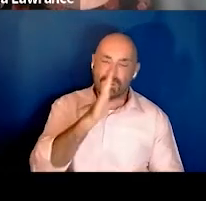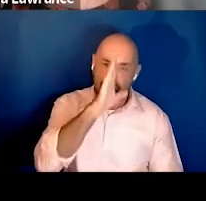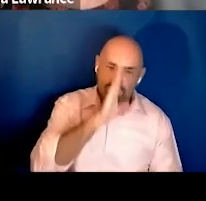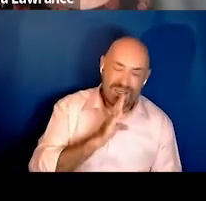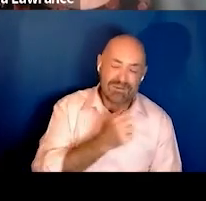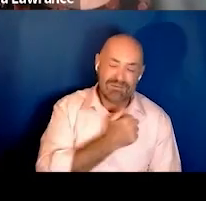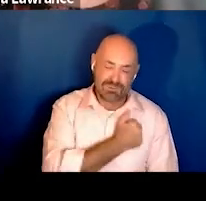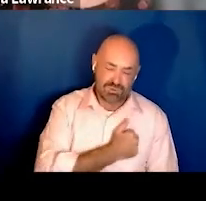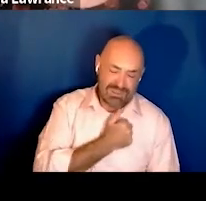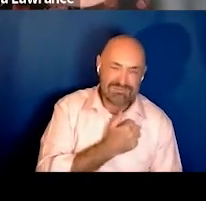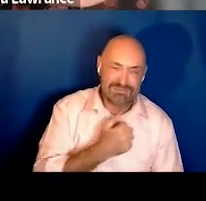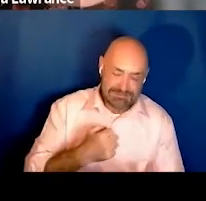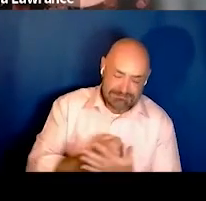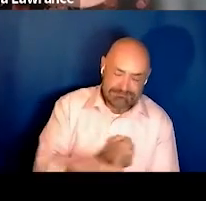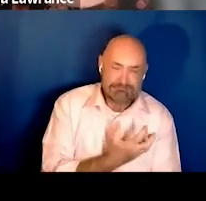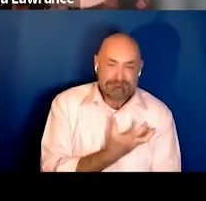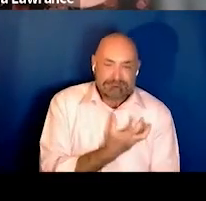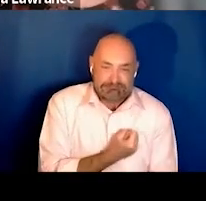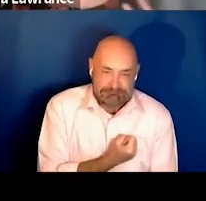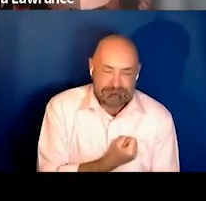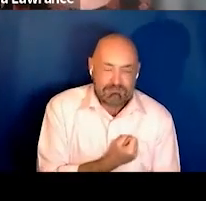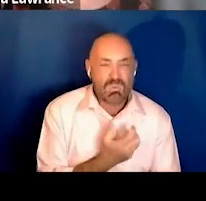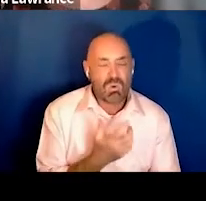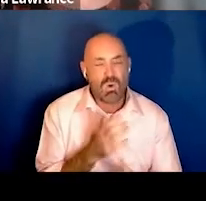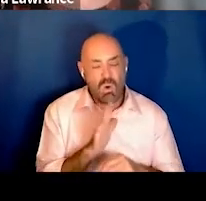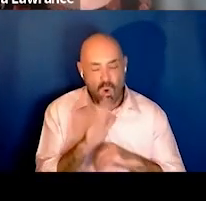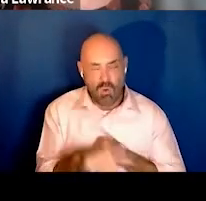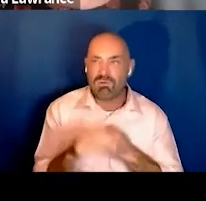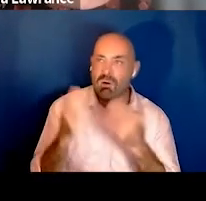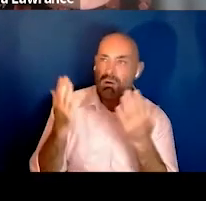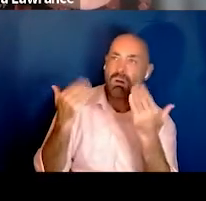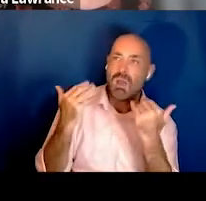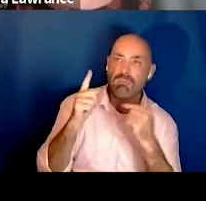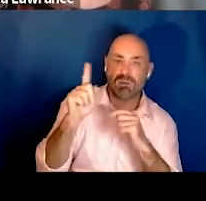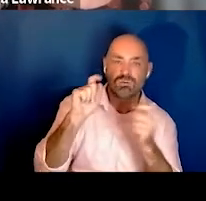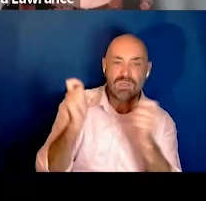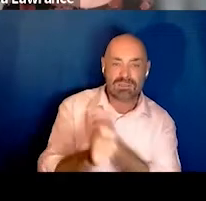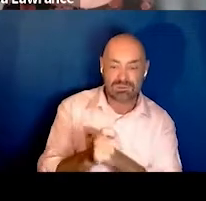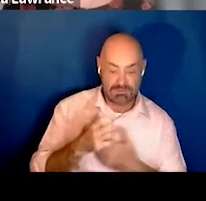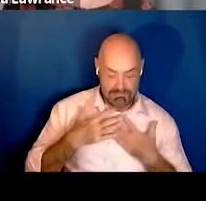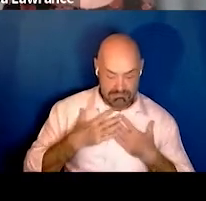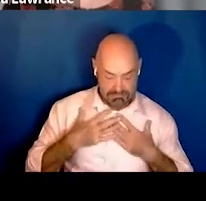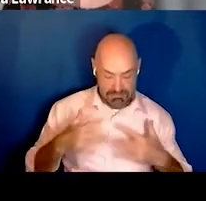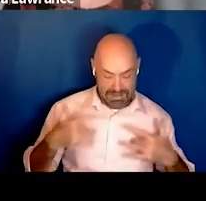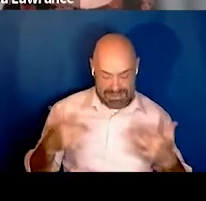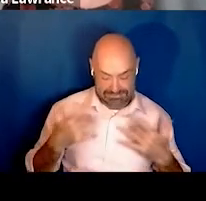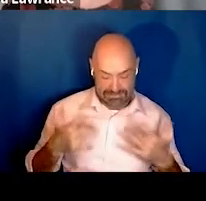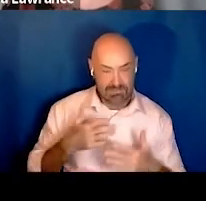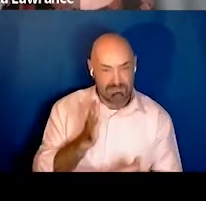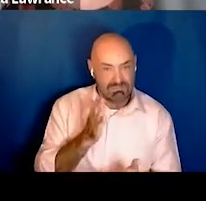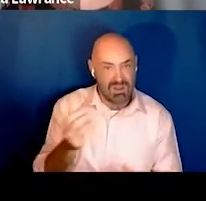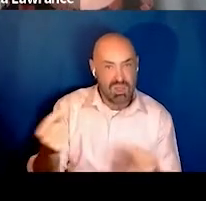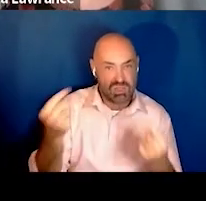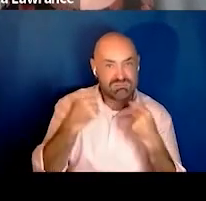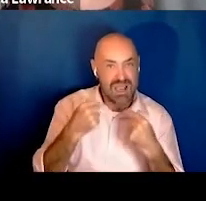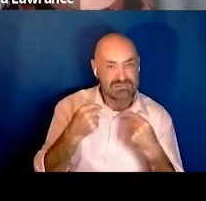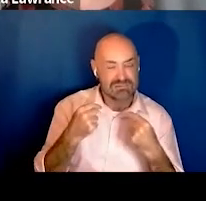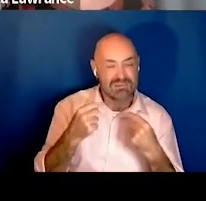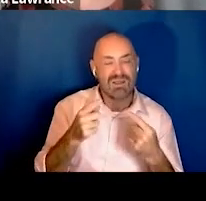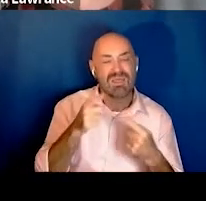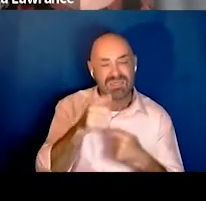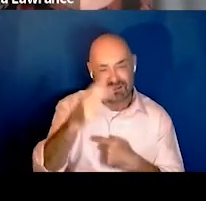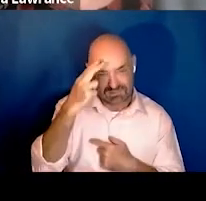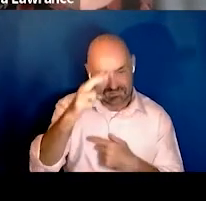this anxiety about climate change and the existential threats that we faced. And so this led to the Climate Cares